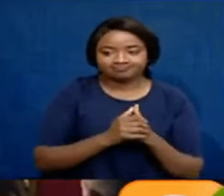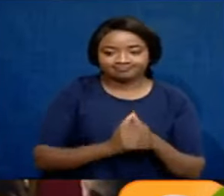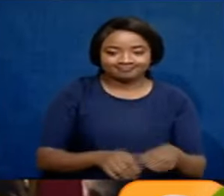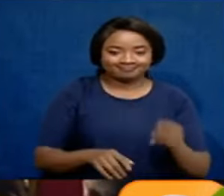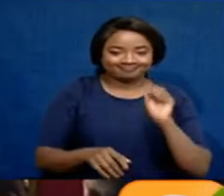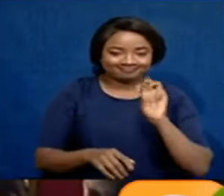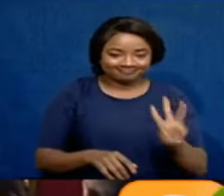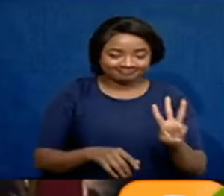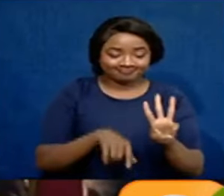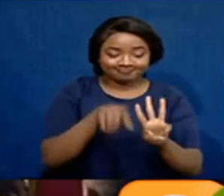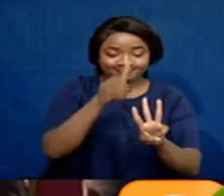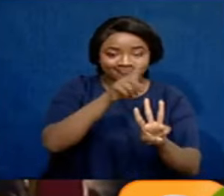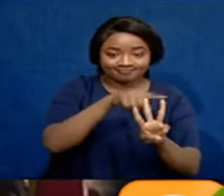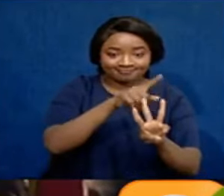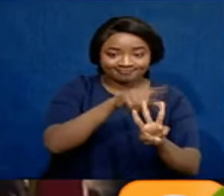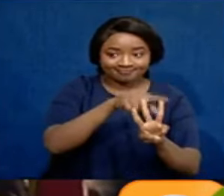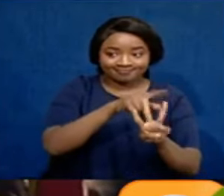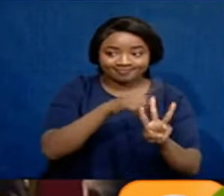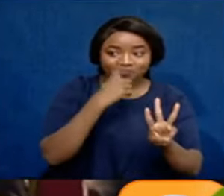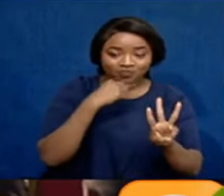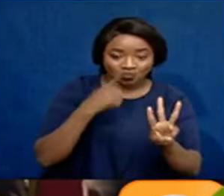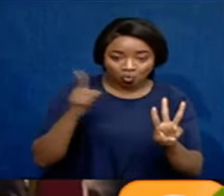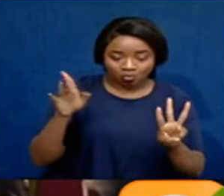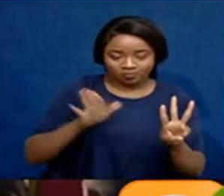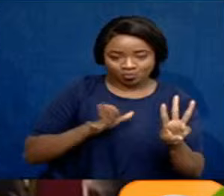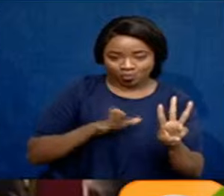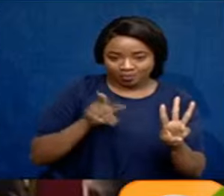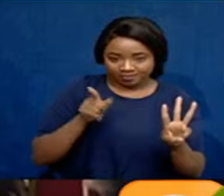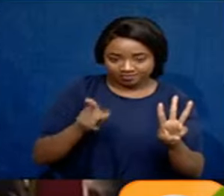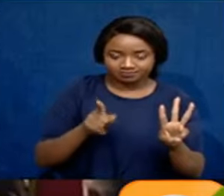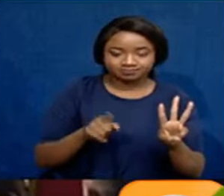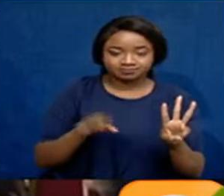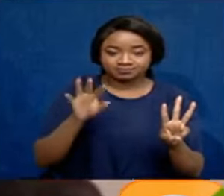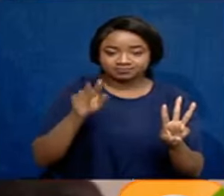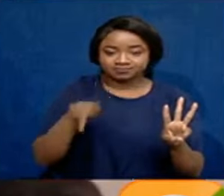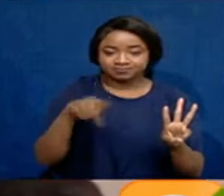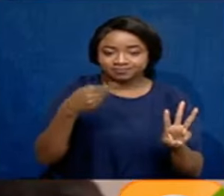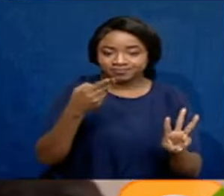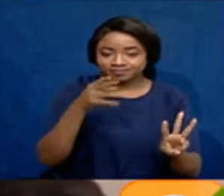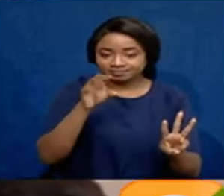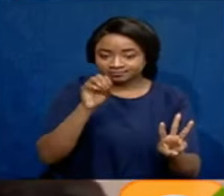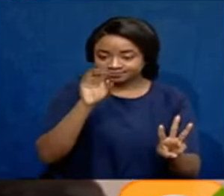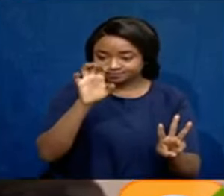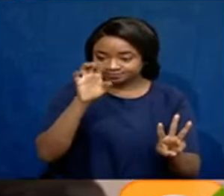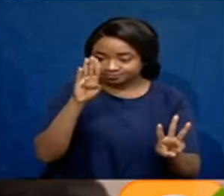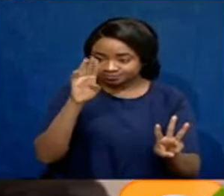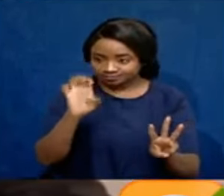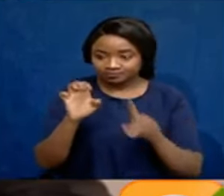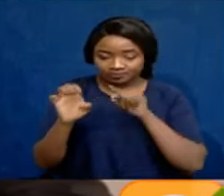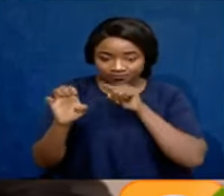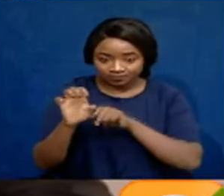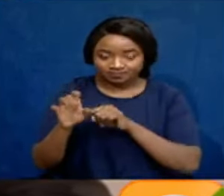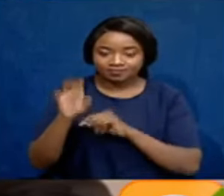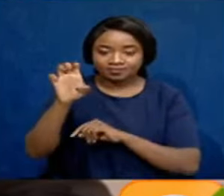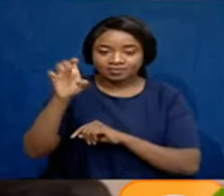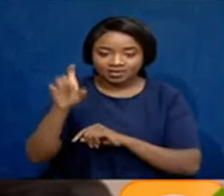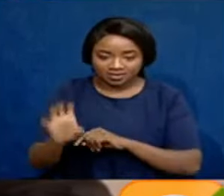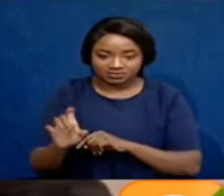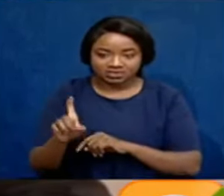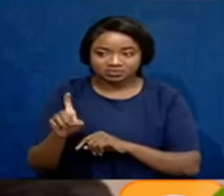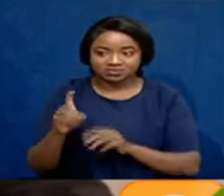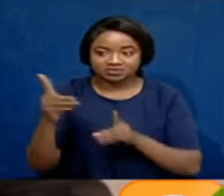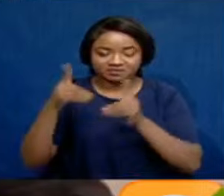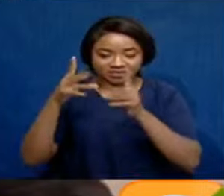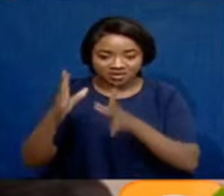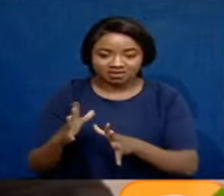panel representing the Kenya Network of Cancer Organizations is Phoebe Ongadi, and she is executive director.